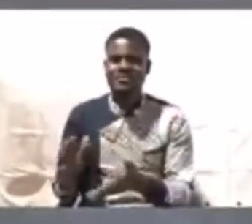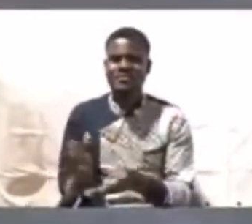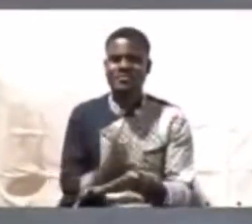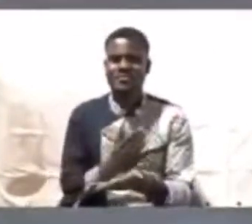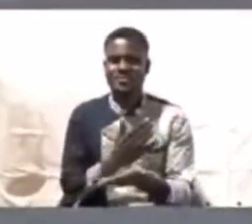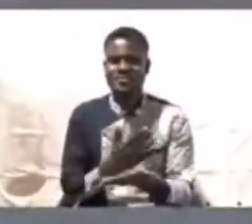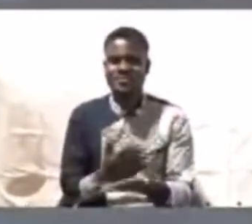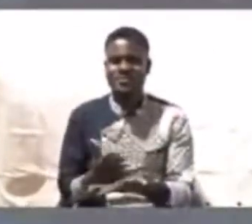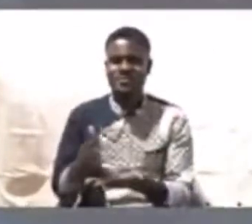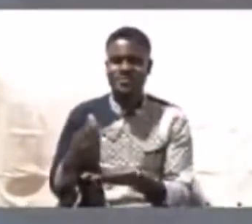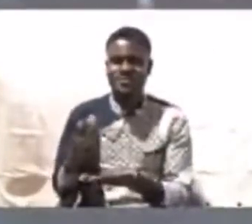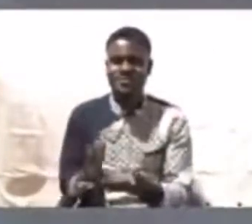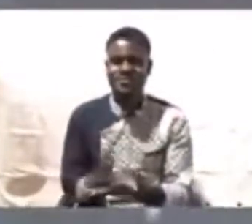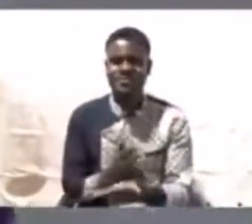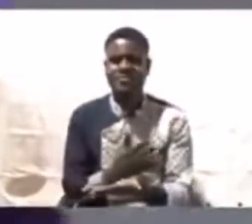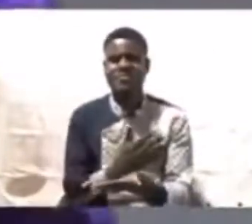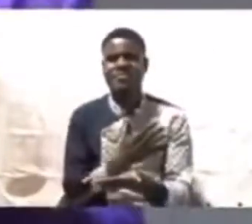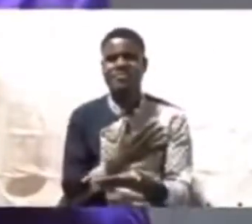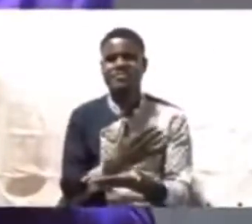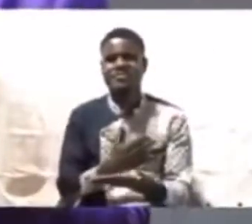yase ne ya tike memba